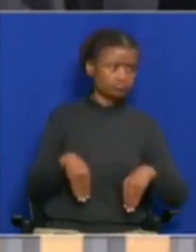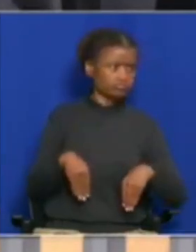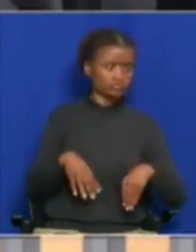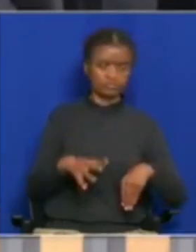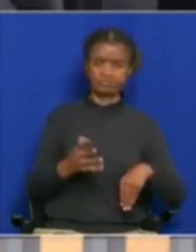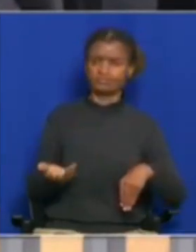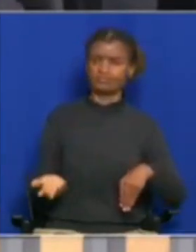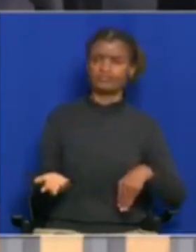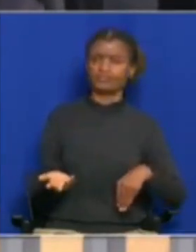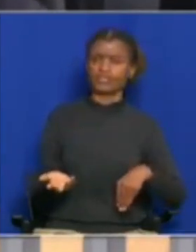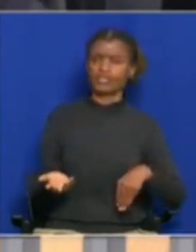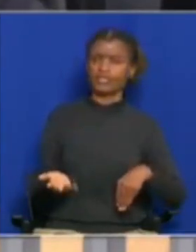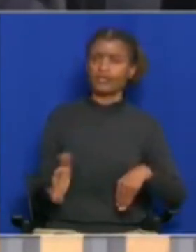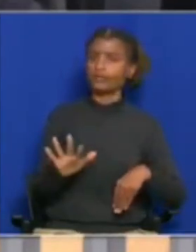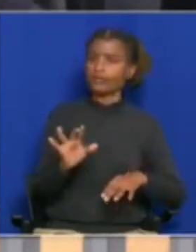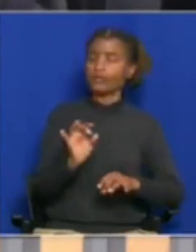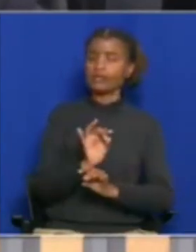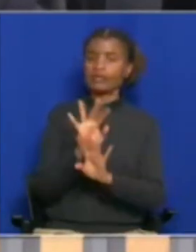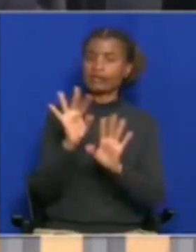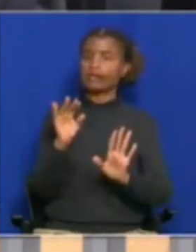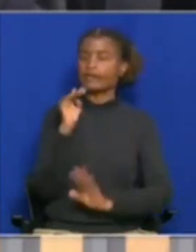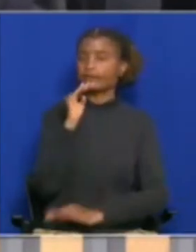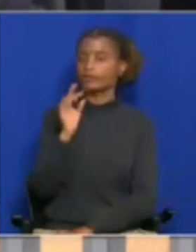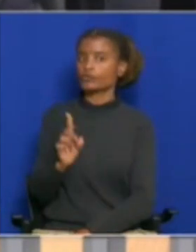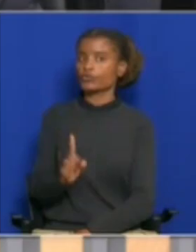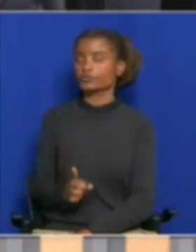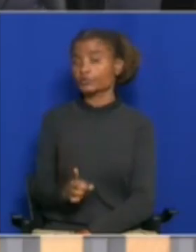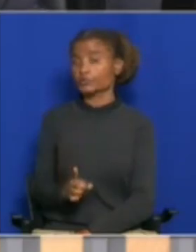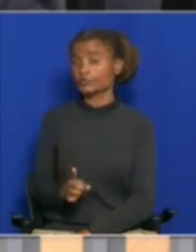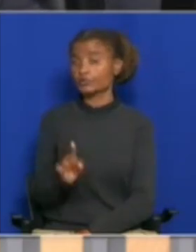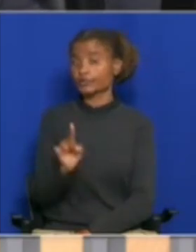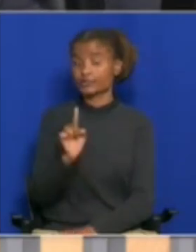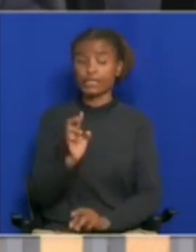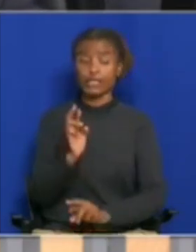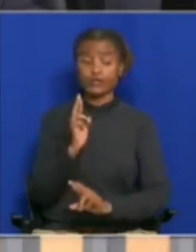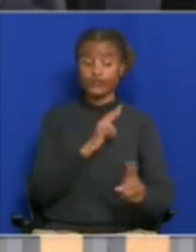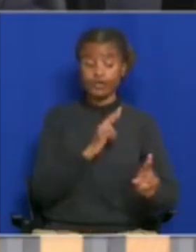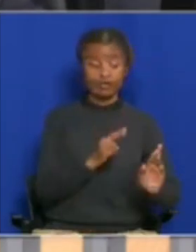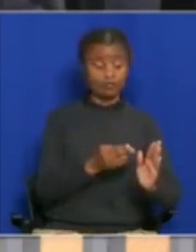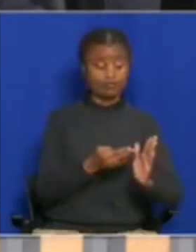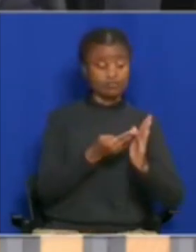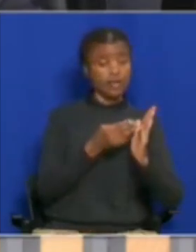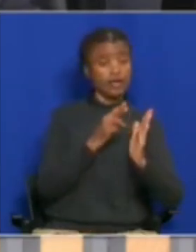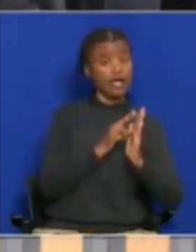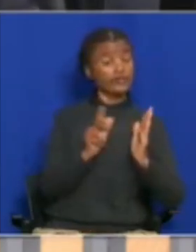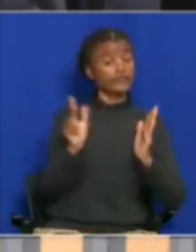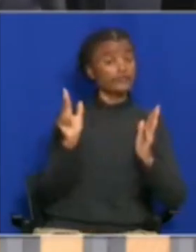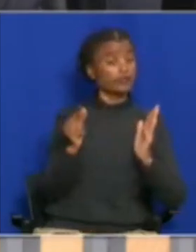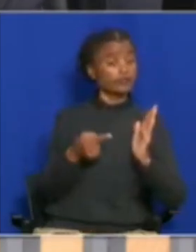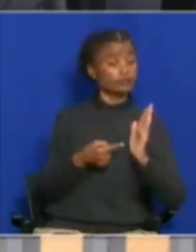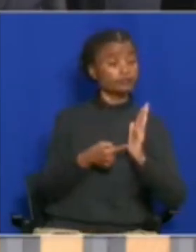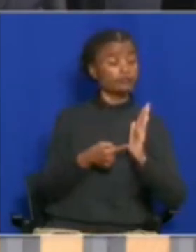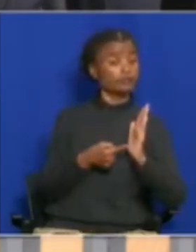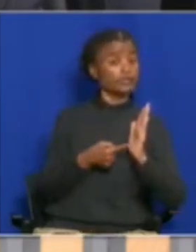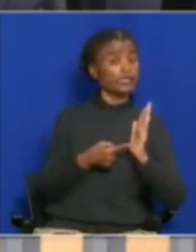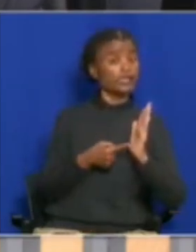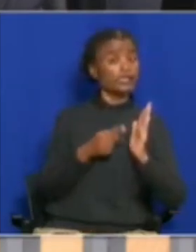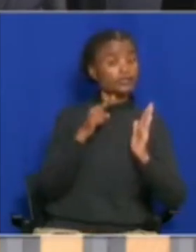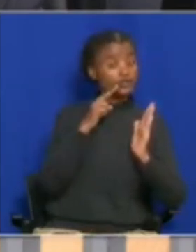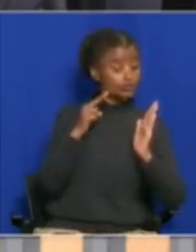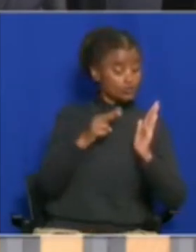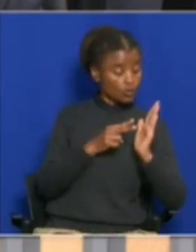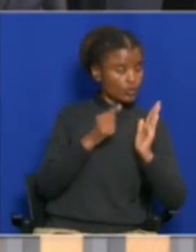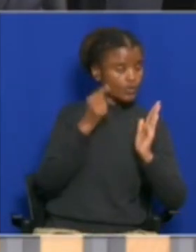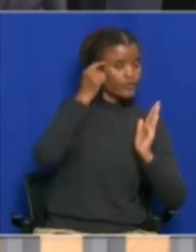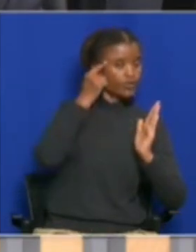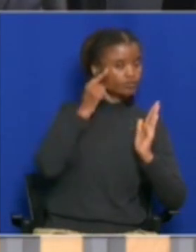that you looked at this referral affidavit on the basis that the test was subjective. Is that so?